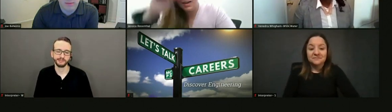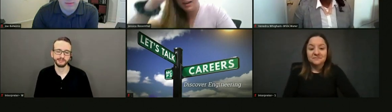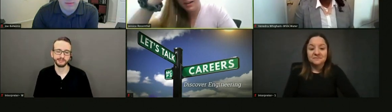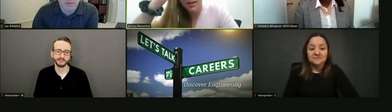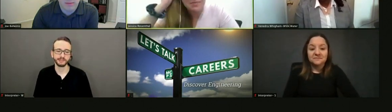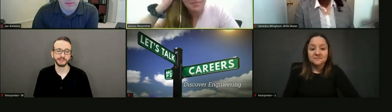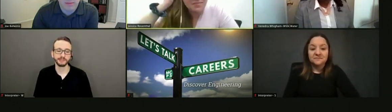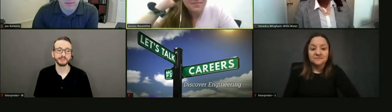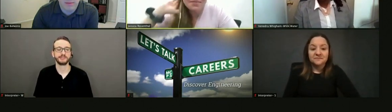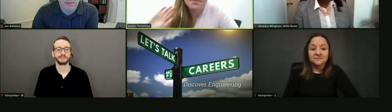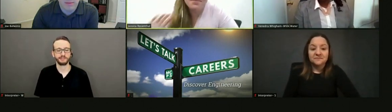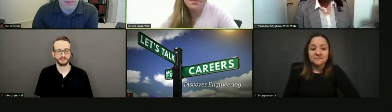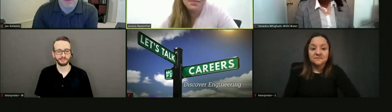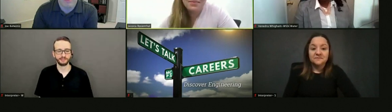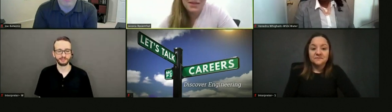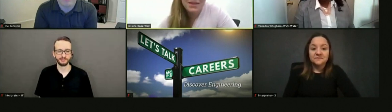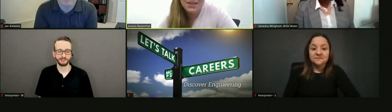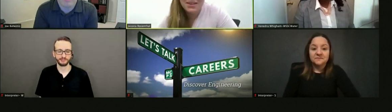Yeah,